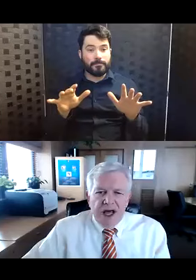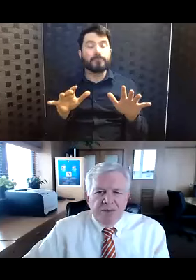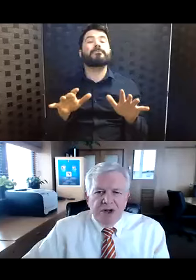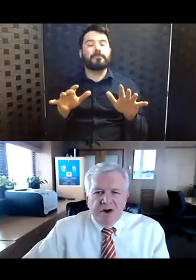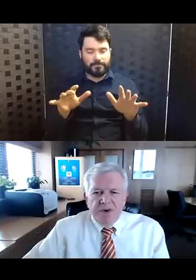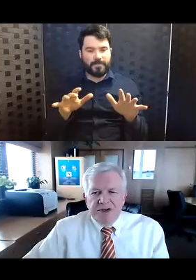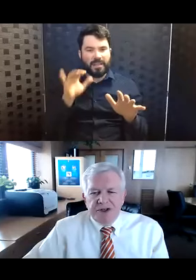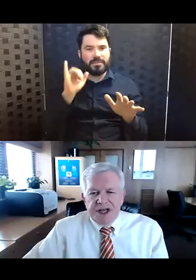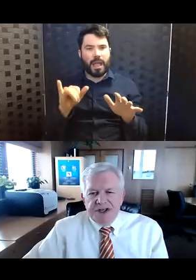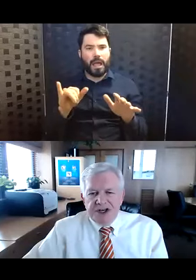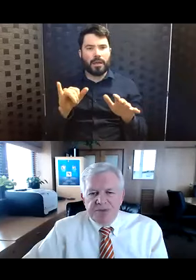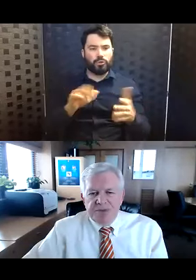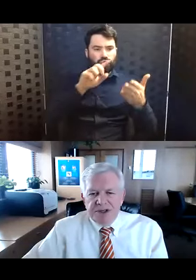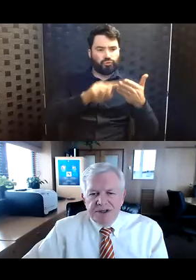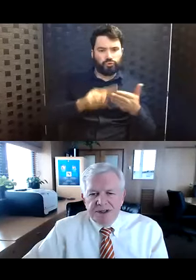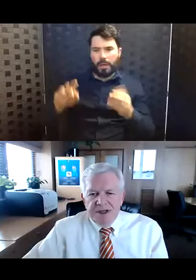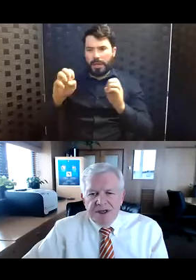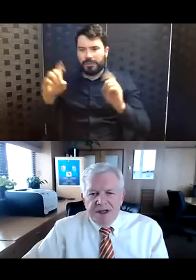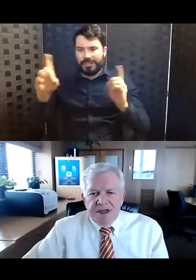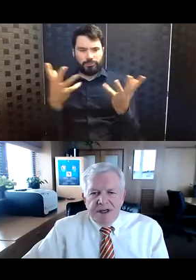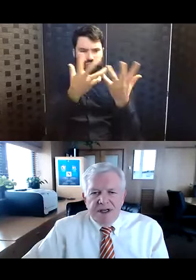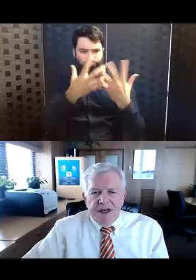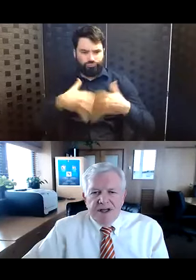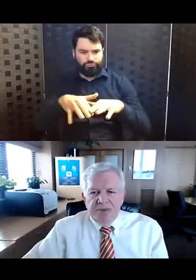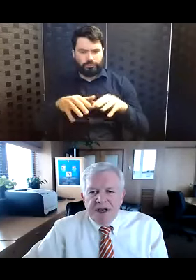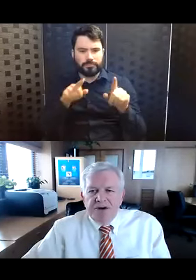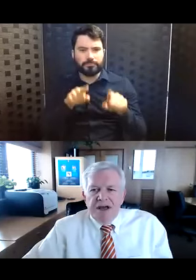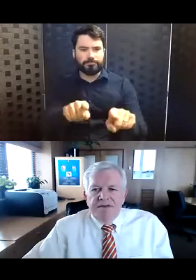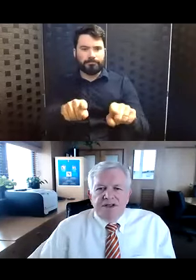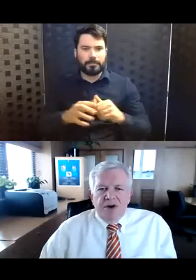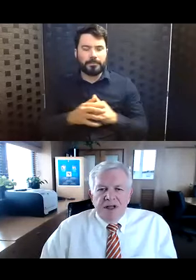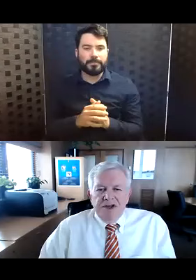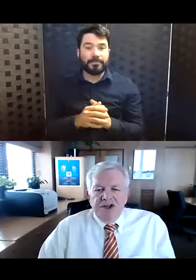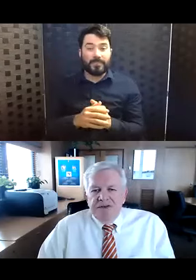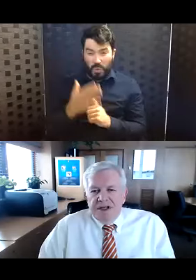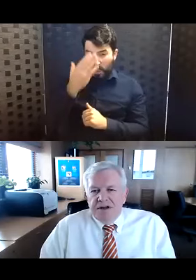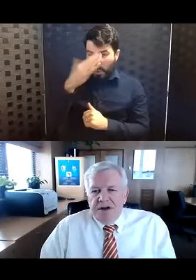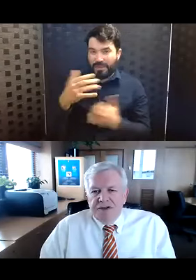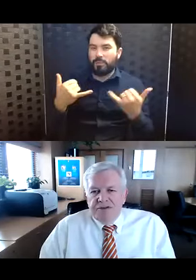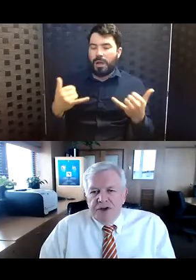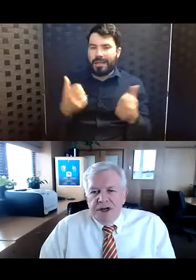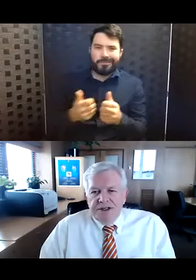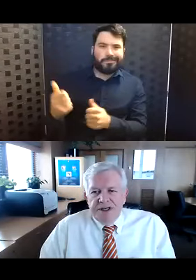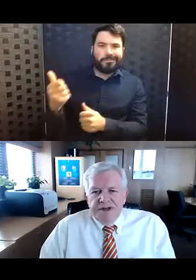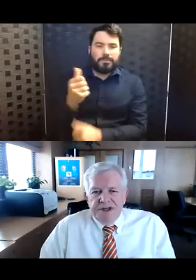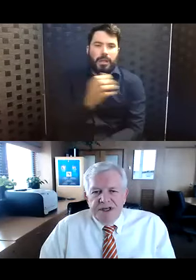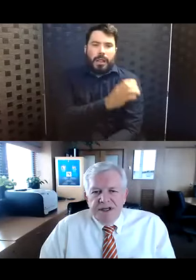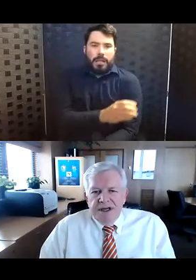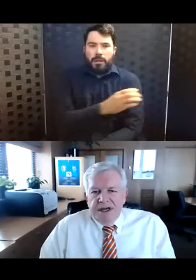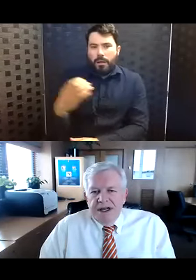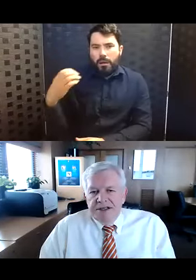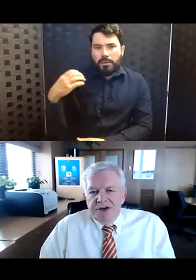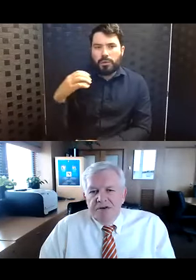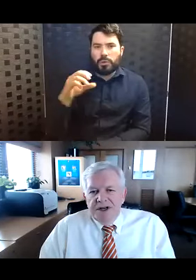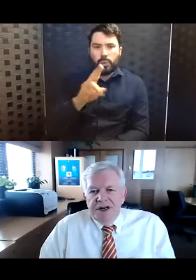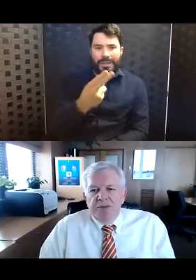ensure alignment of our research and education missions. As you may know, David is currently the Chief Clinical Officer for UHCVC